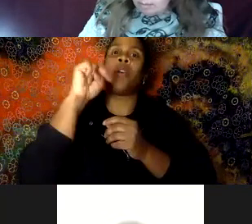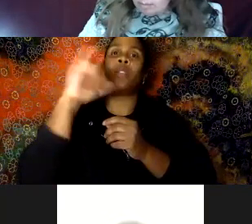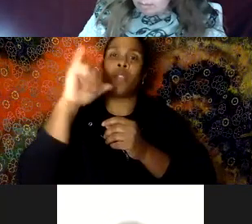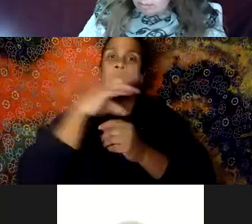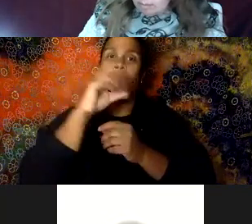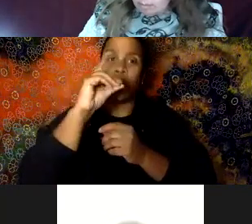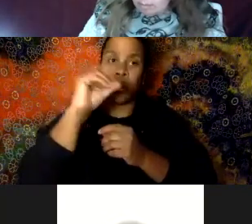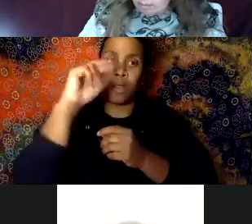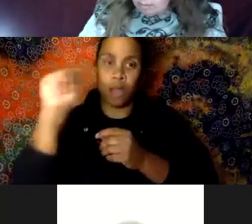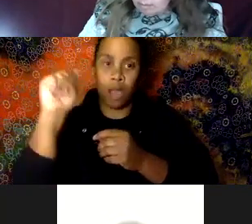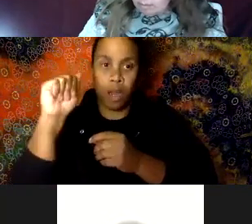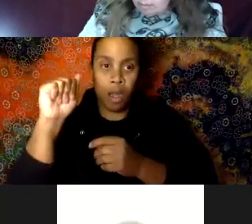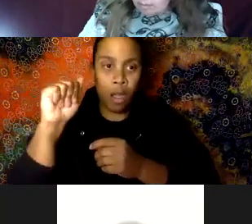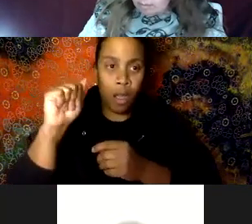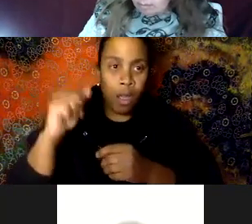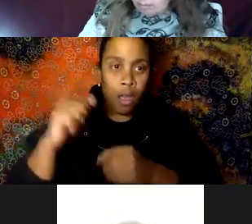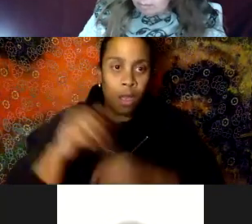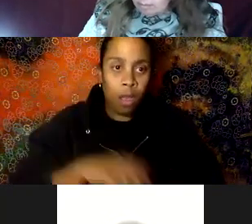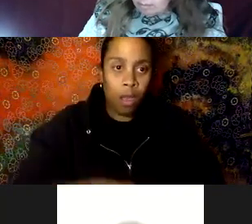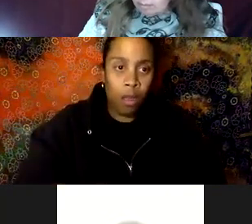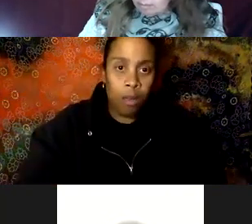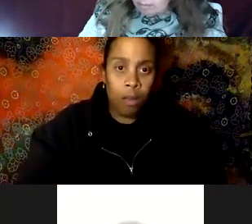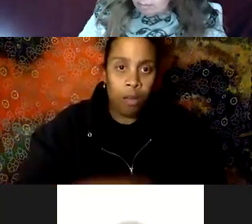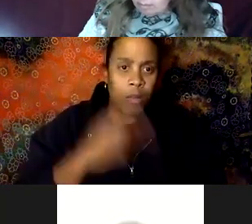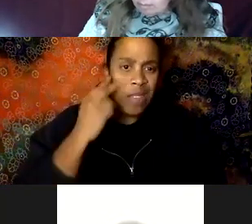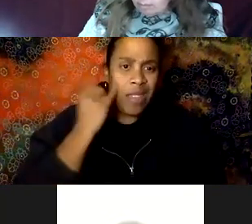And so is Angela here? Let's see if Angela's here.